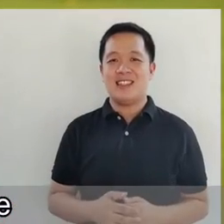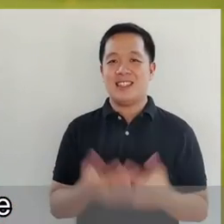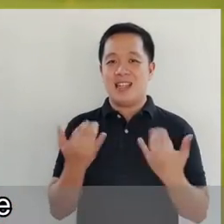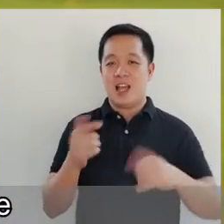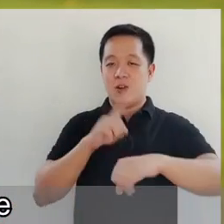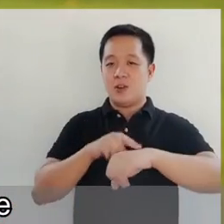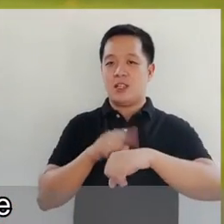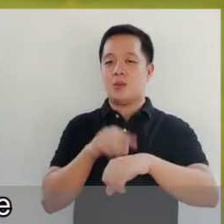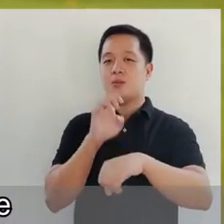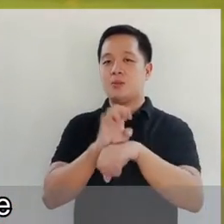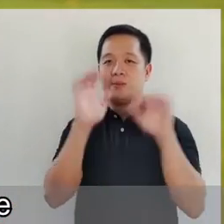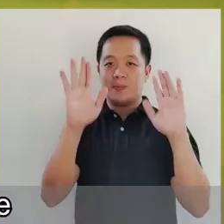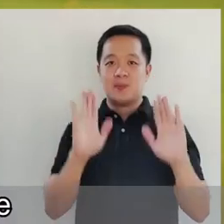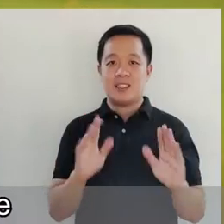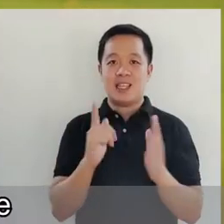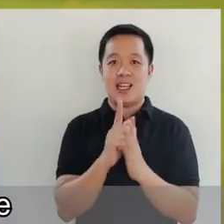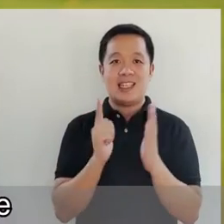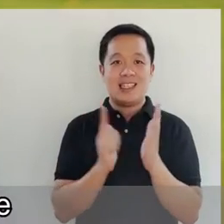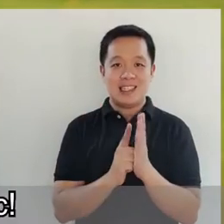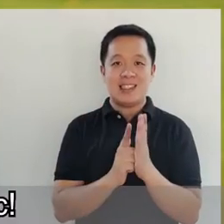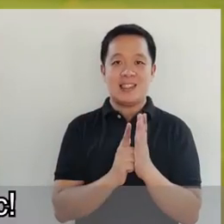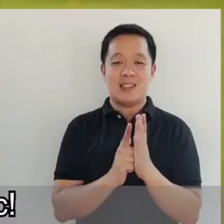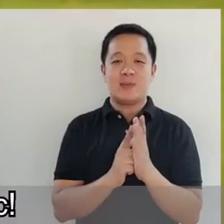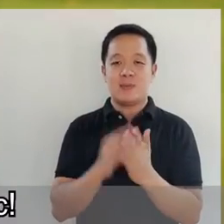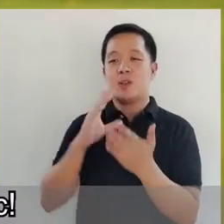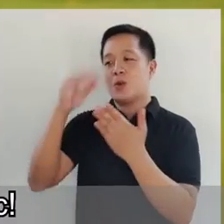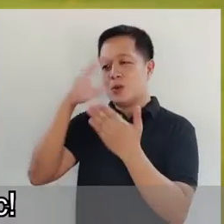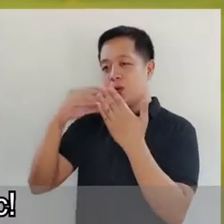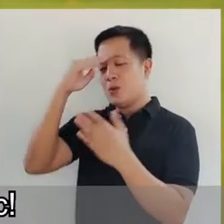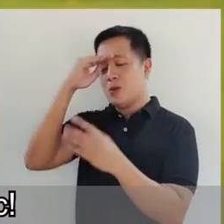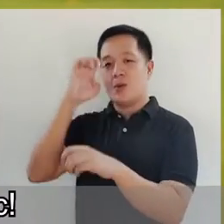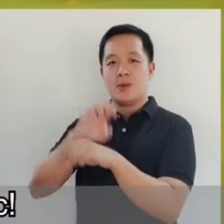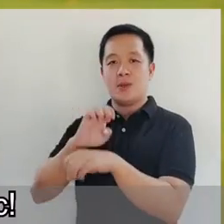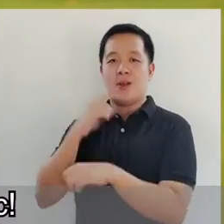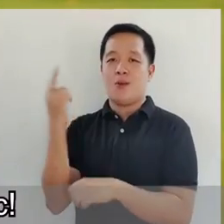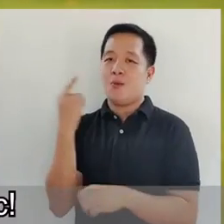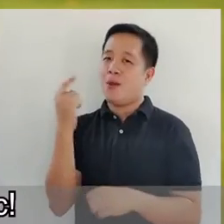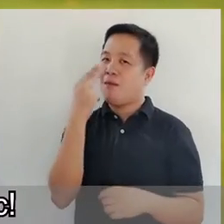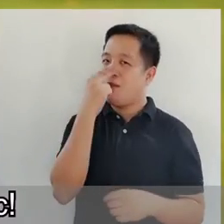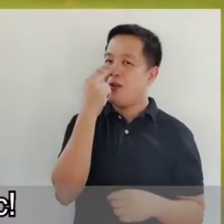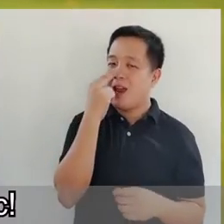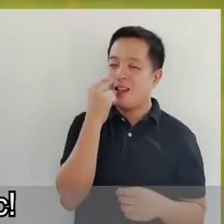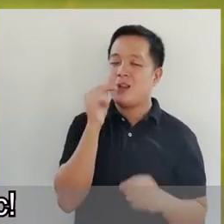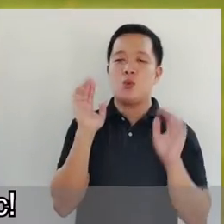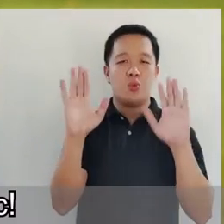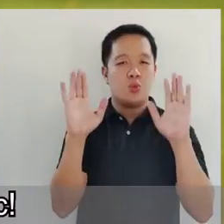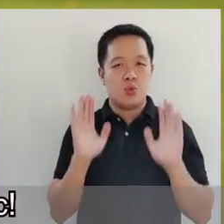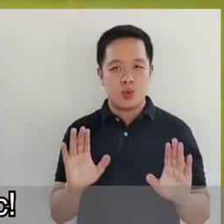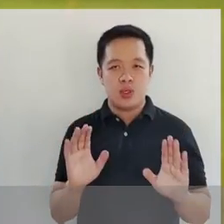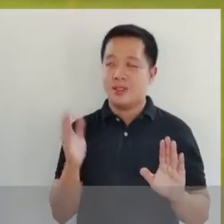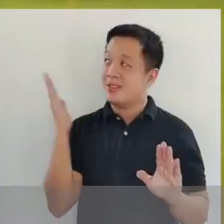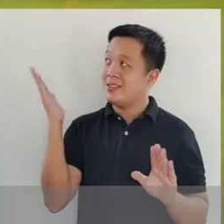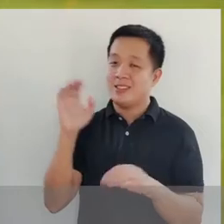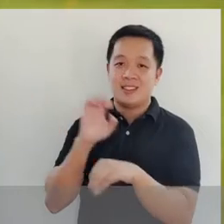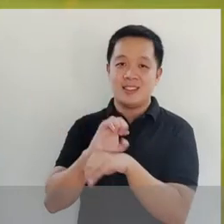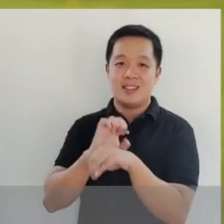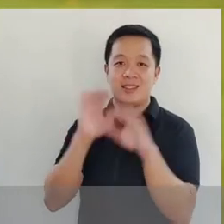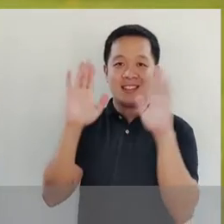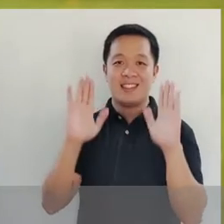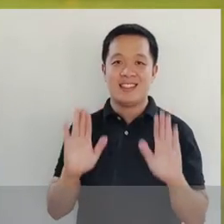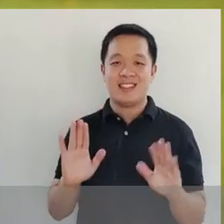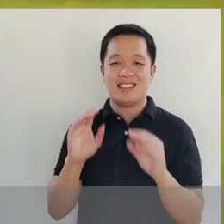It's time for another English-tastic episode, where learning English is always fun and fantastic. I am